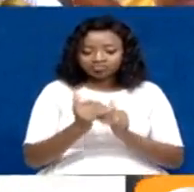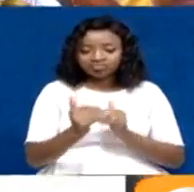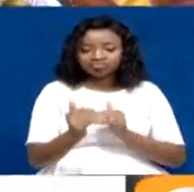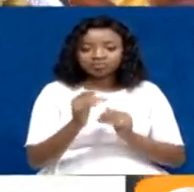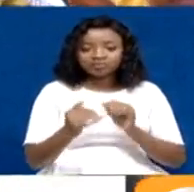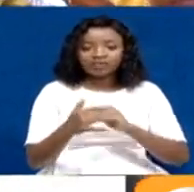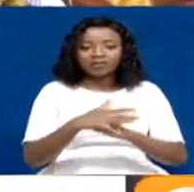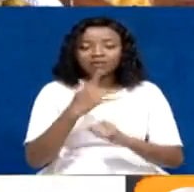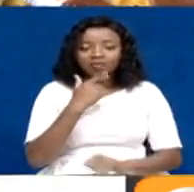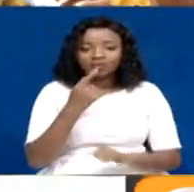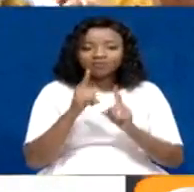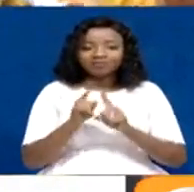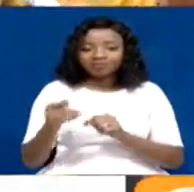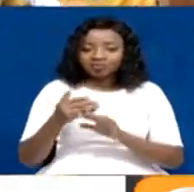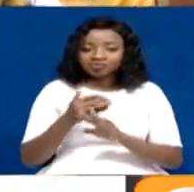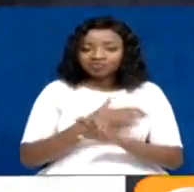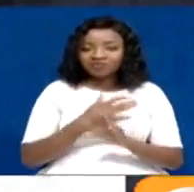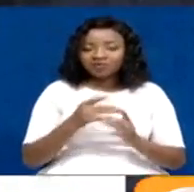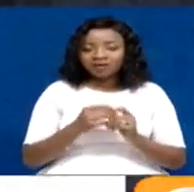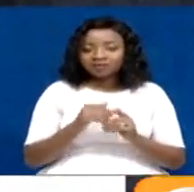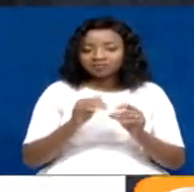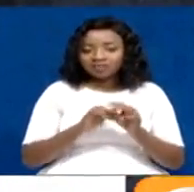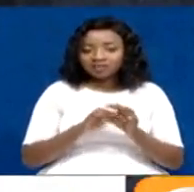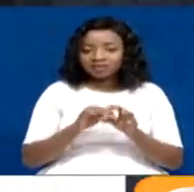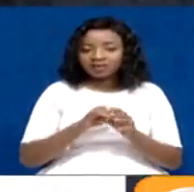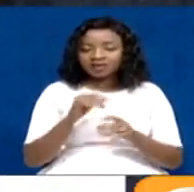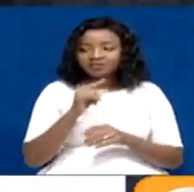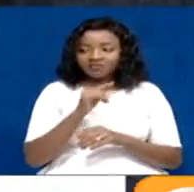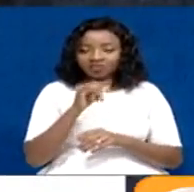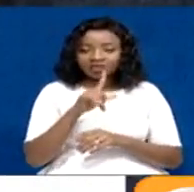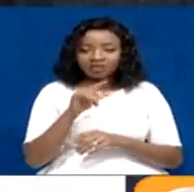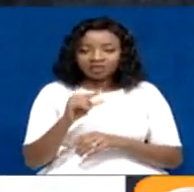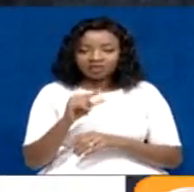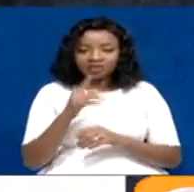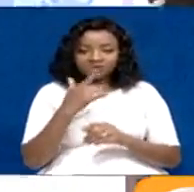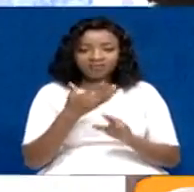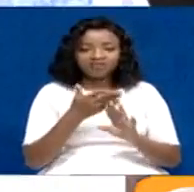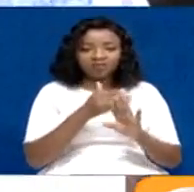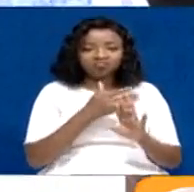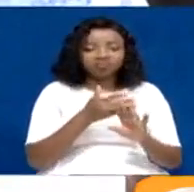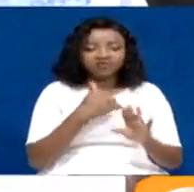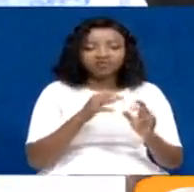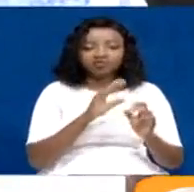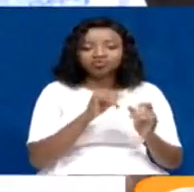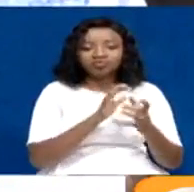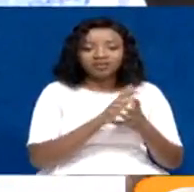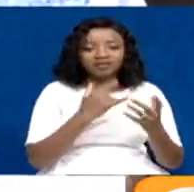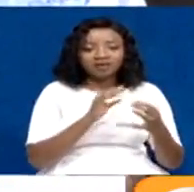follow. Kiunjuri also received former member of Gilgil Mathengen Derito, who defected from the Jubilee Party.